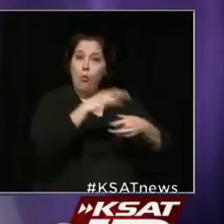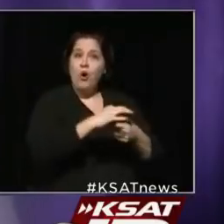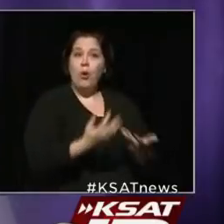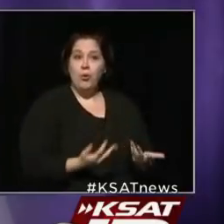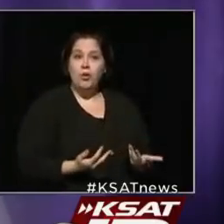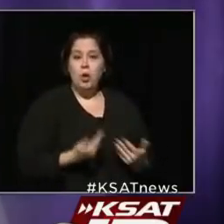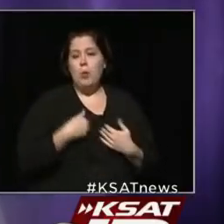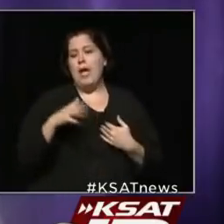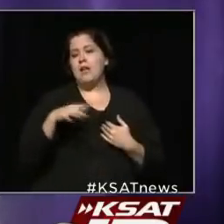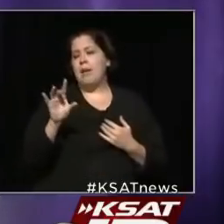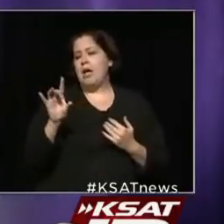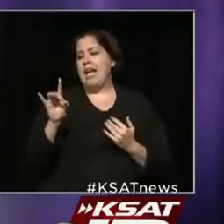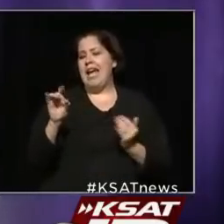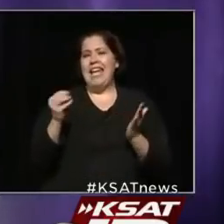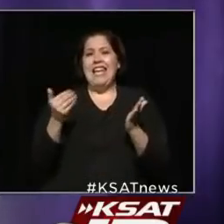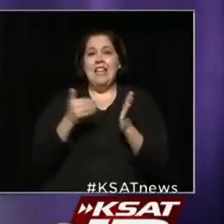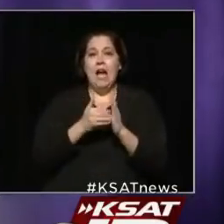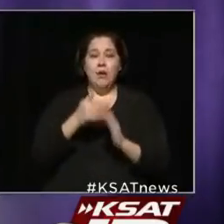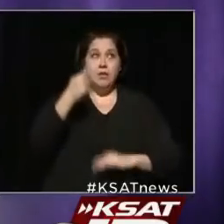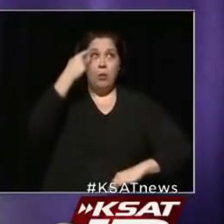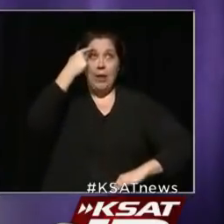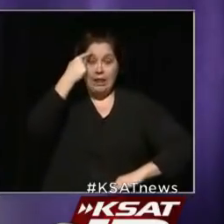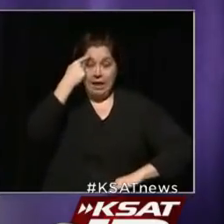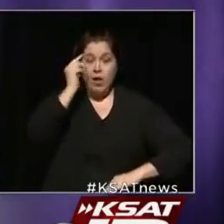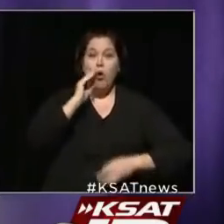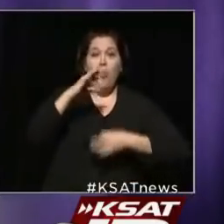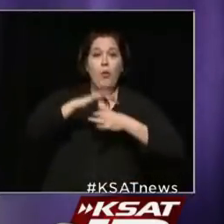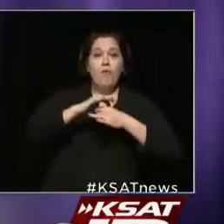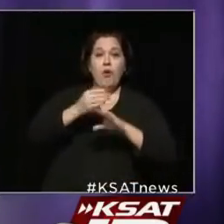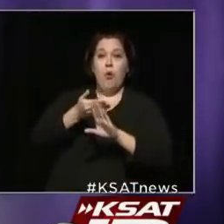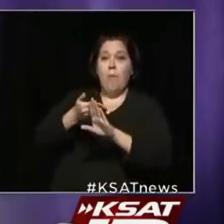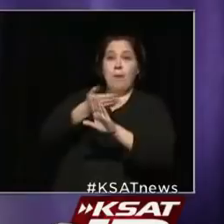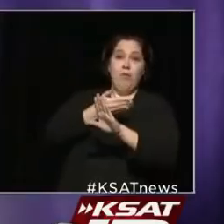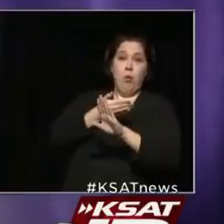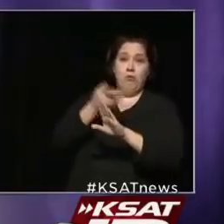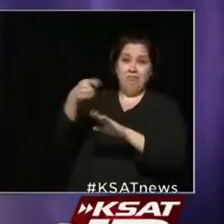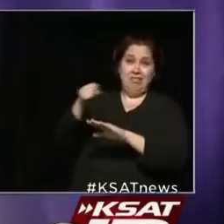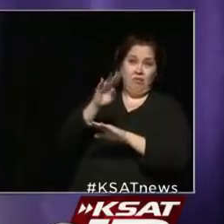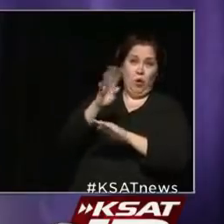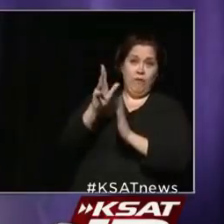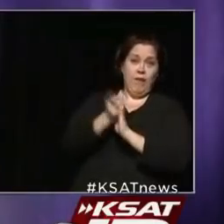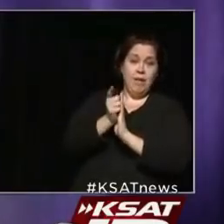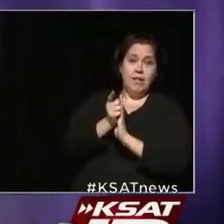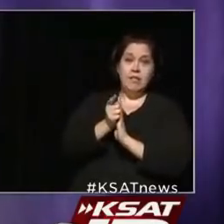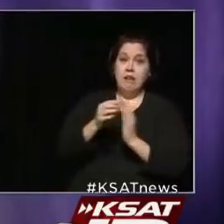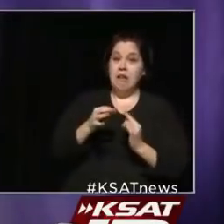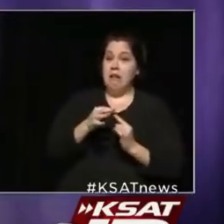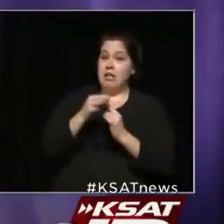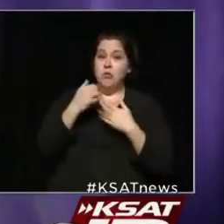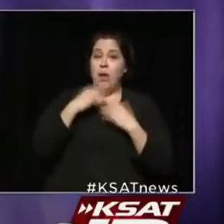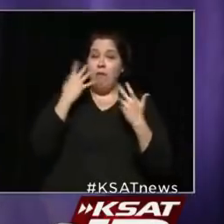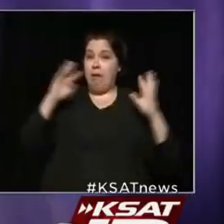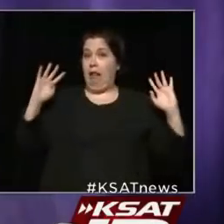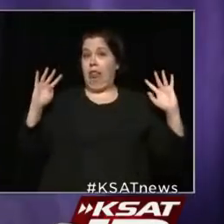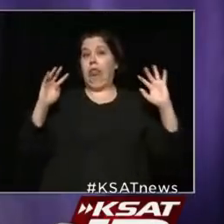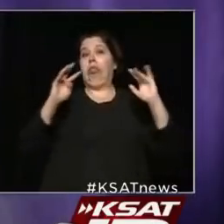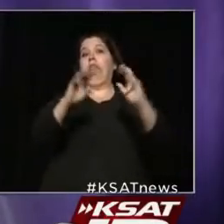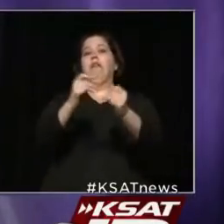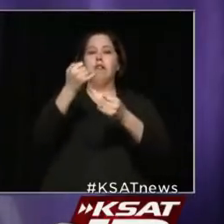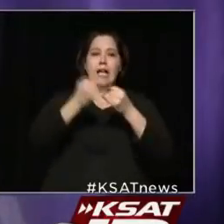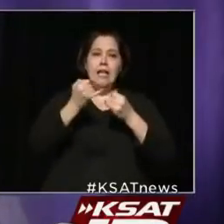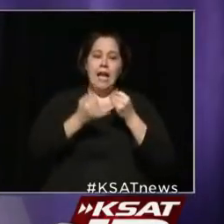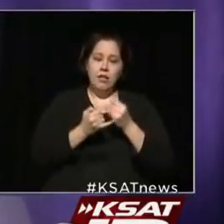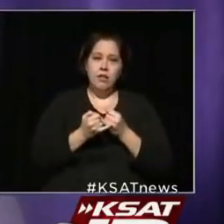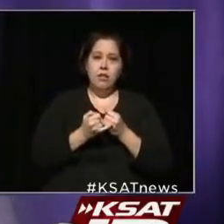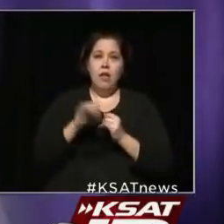had about 80,000, we think, will vote by the end of this next 45 minutes, unless we have a big swamp right at the end. But